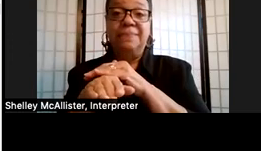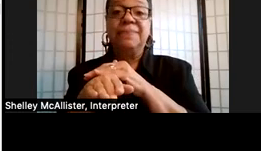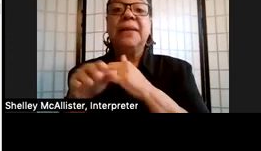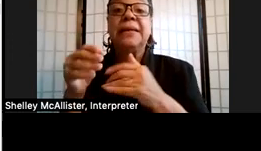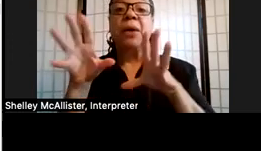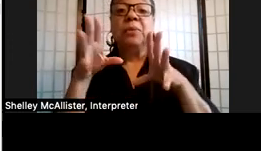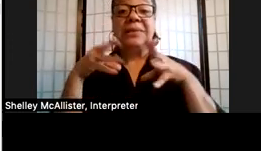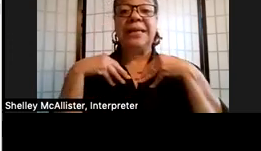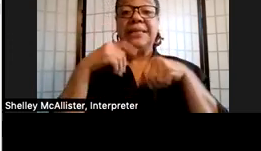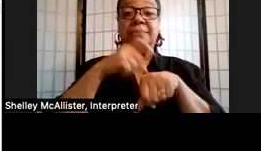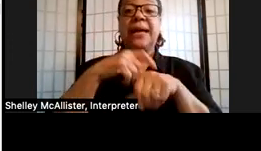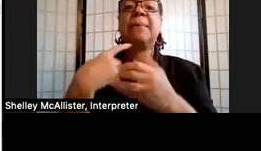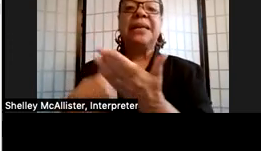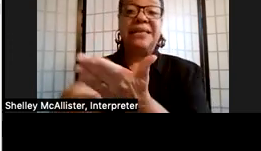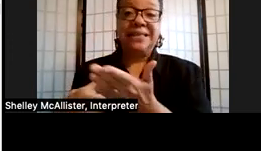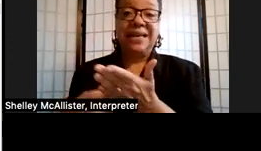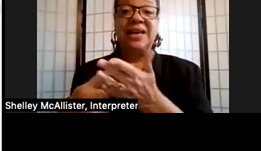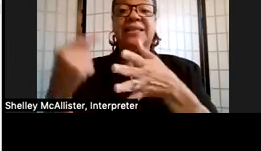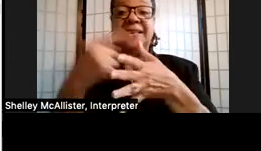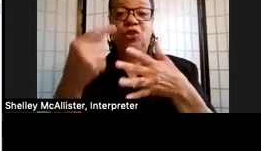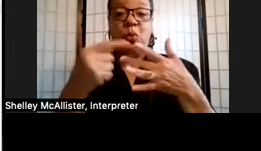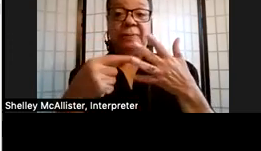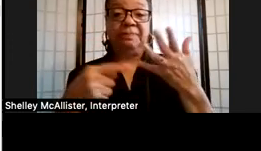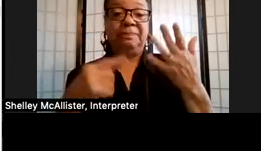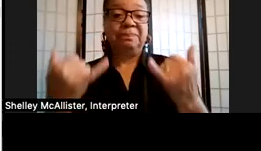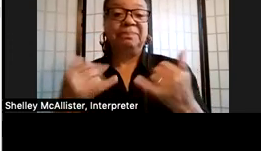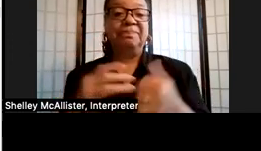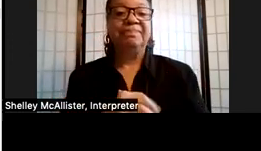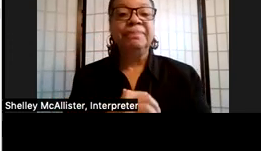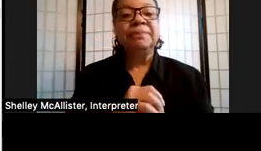time to discuss each one. Next slide.